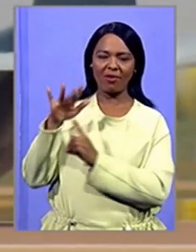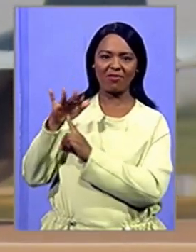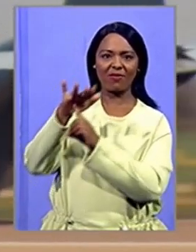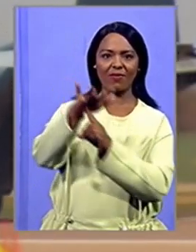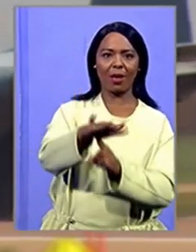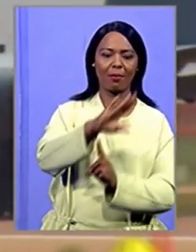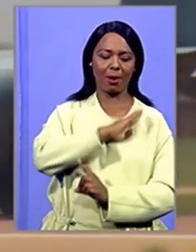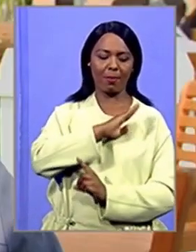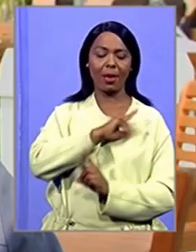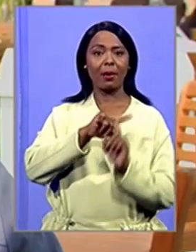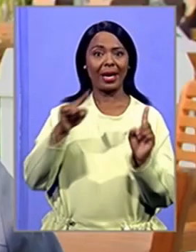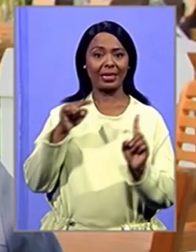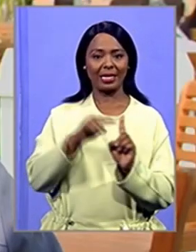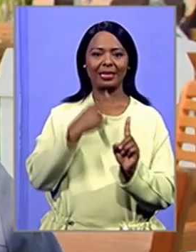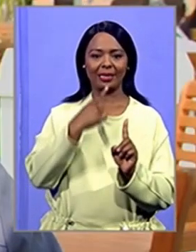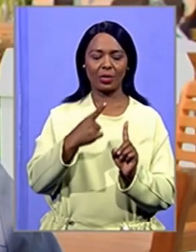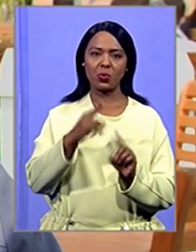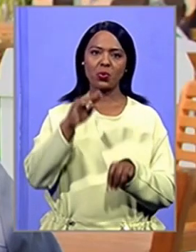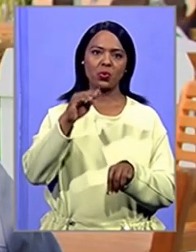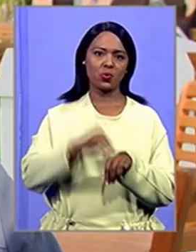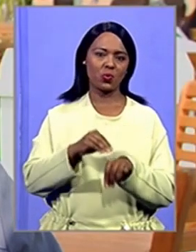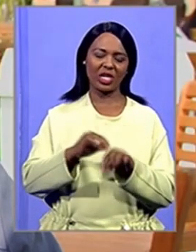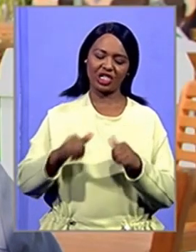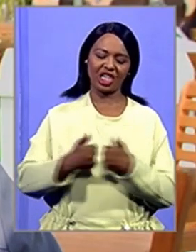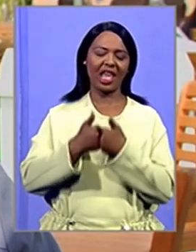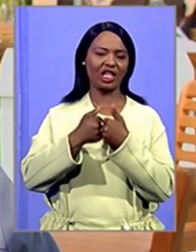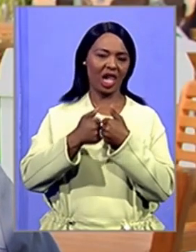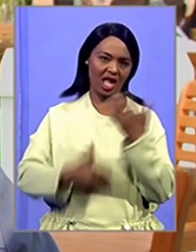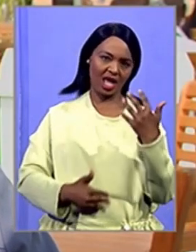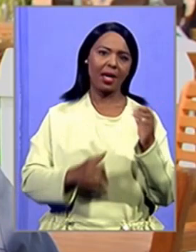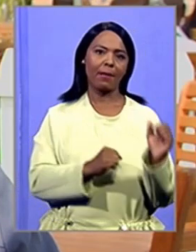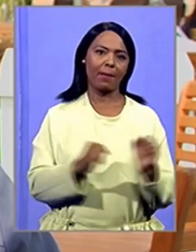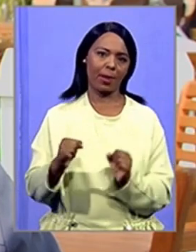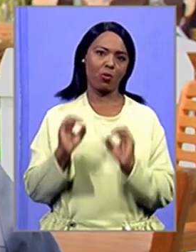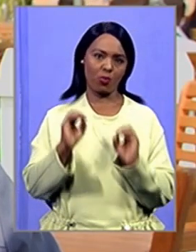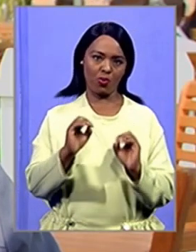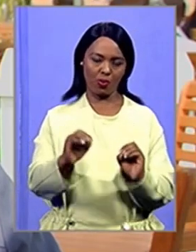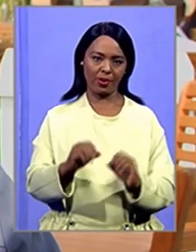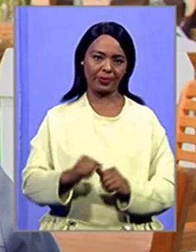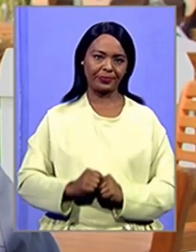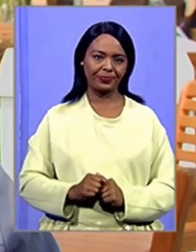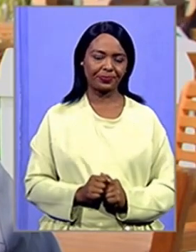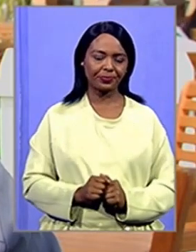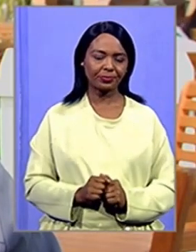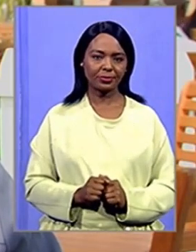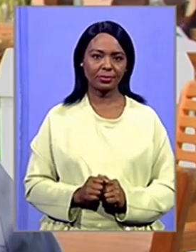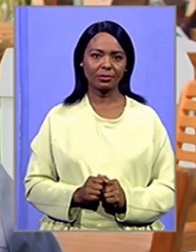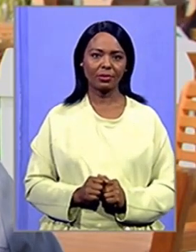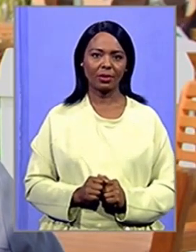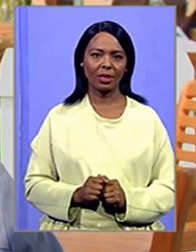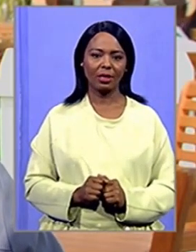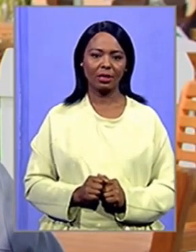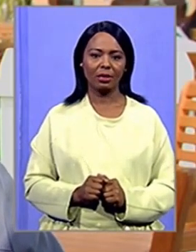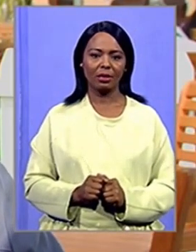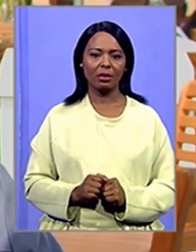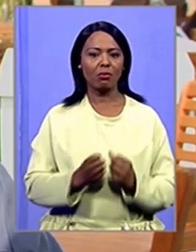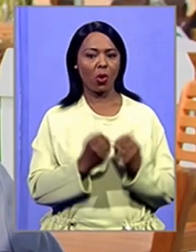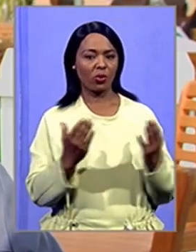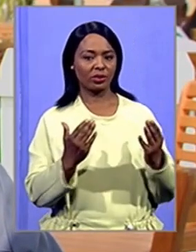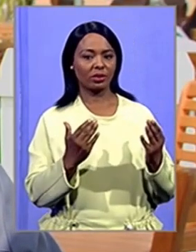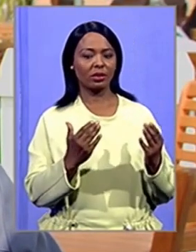na le dikgwetlho. Go santsaneng go na le dio tse dintsi tse leng gore di accommodate batho ba